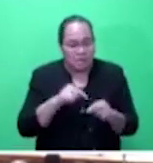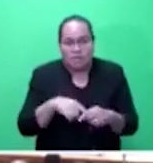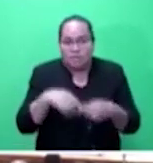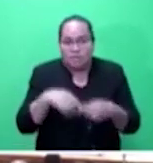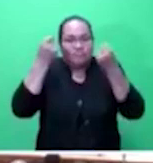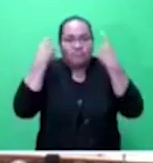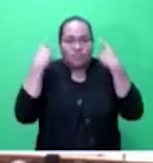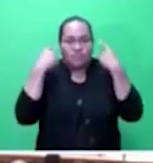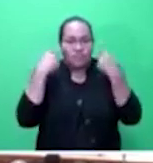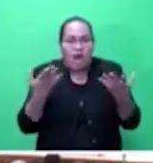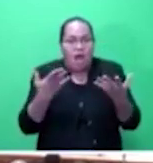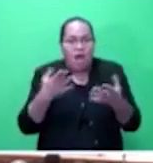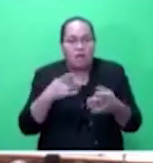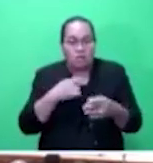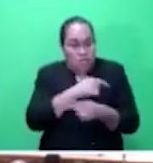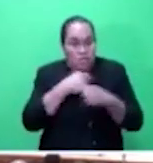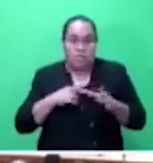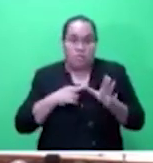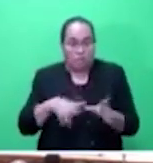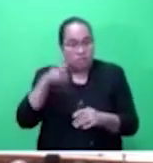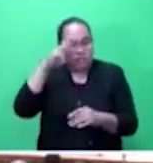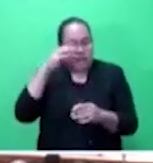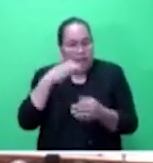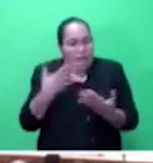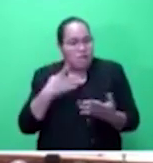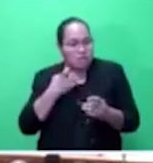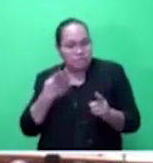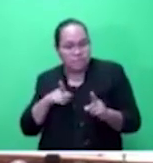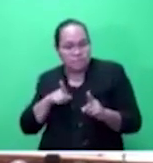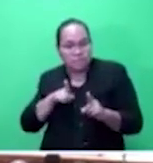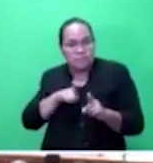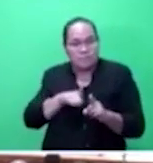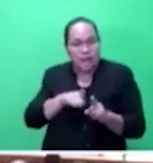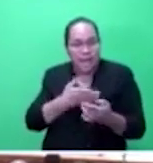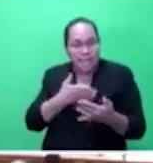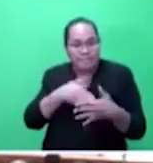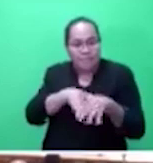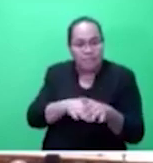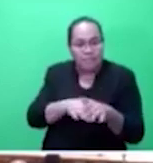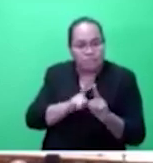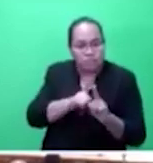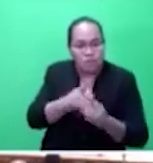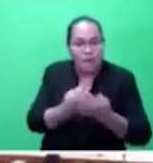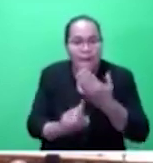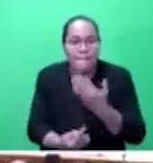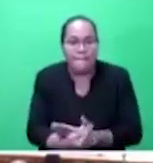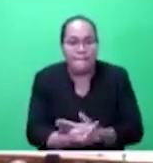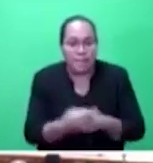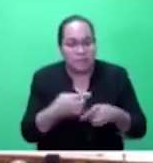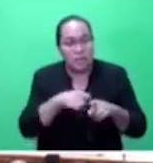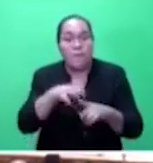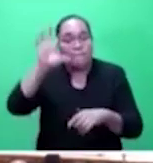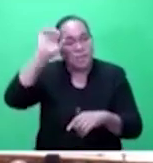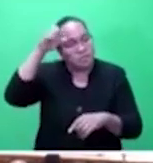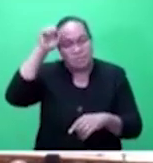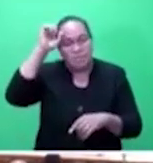unpredictable. So our response will need to be able to adapt alongside the reality on the ground. We need to remember